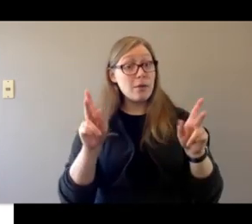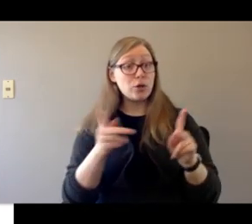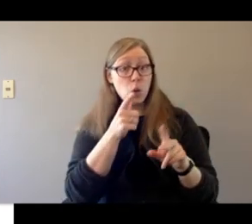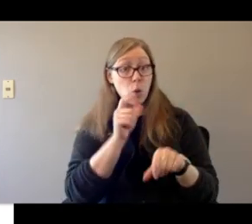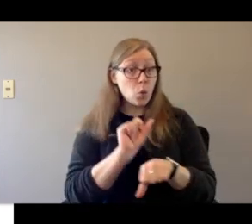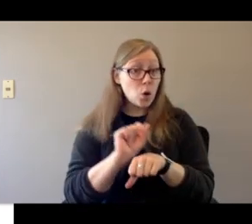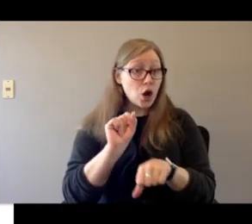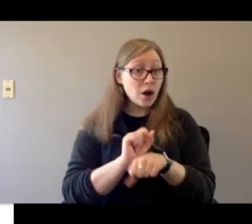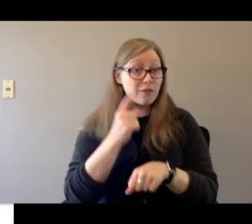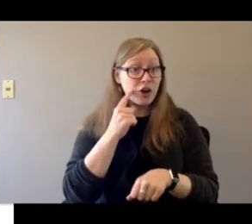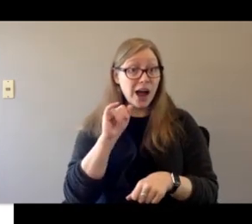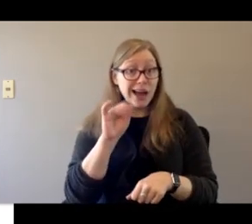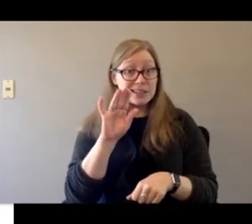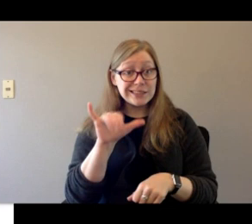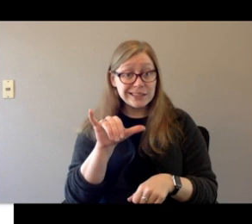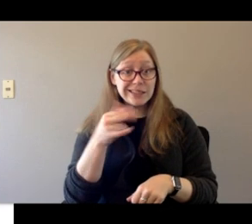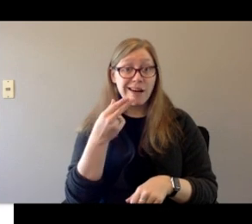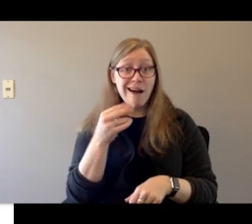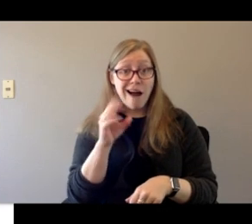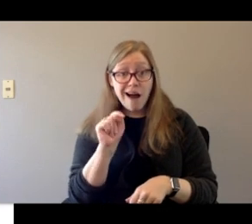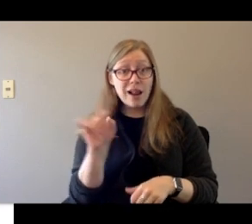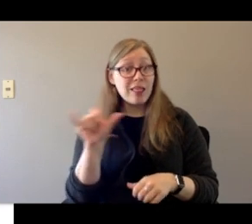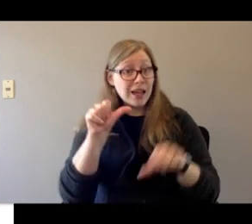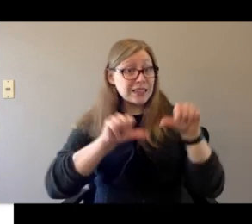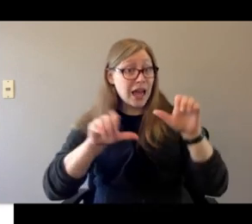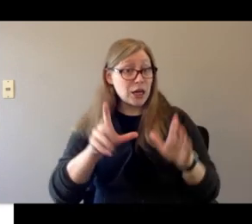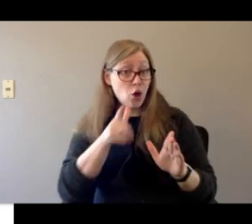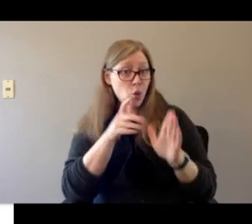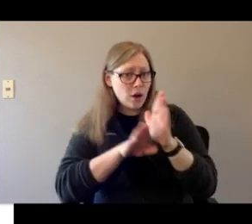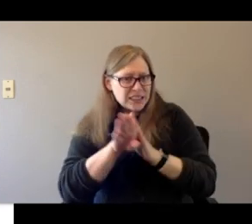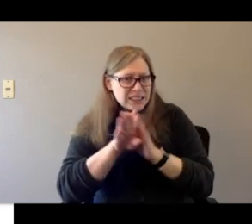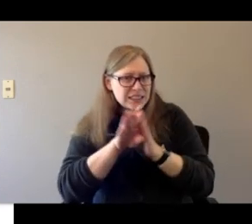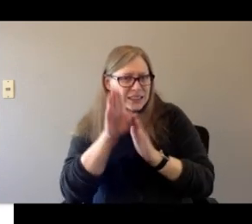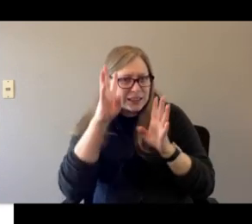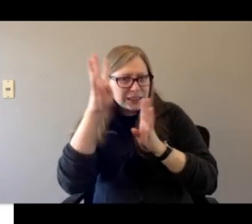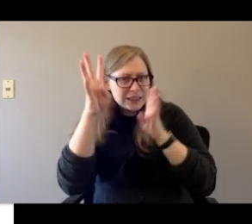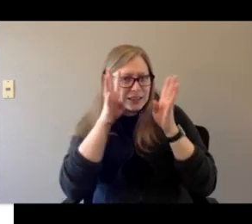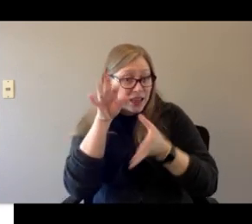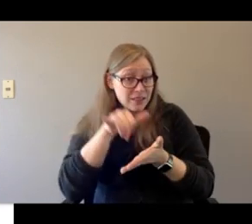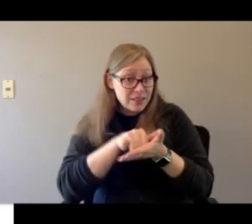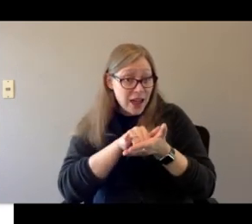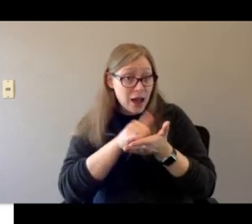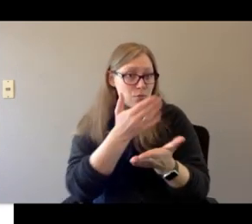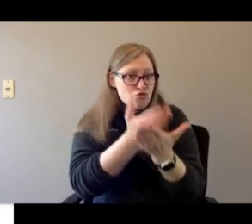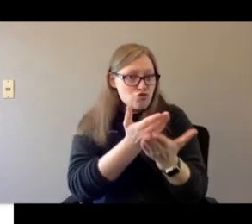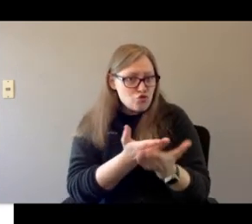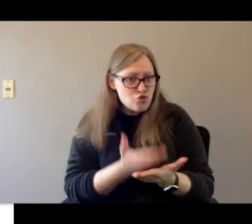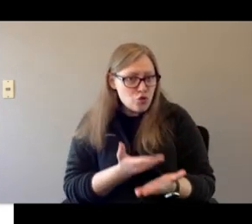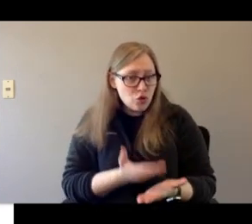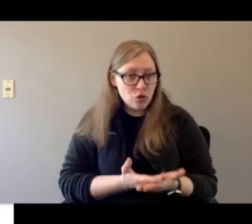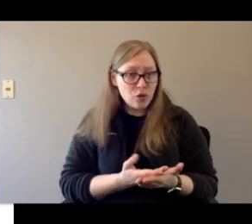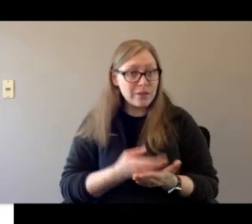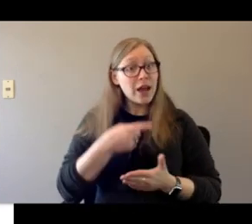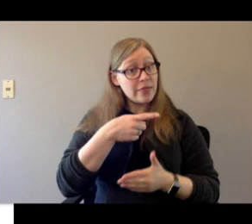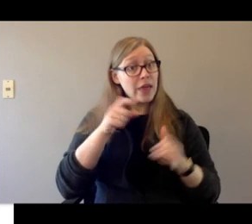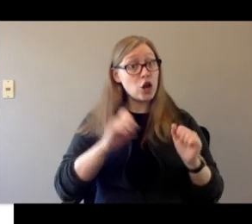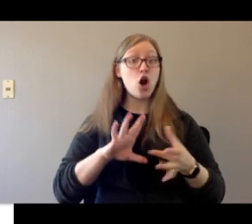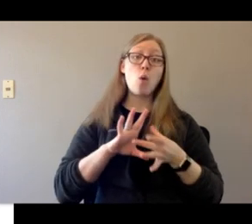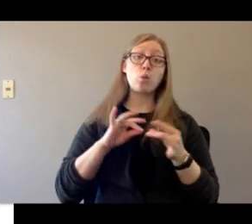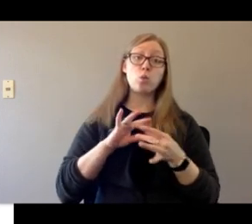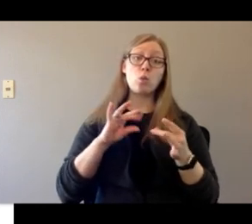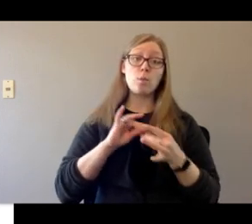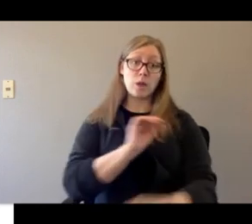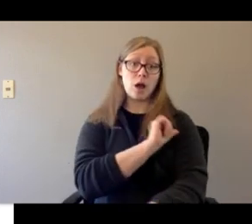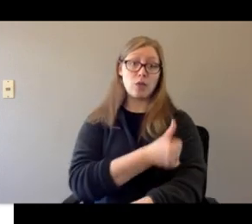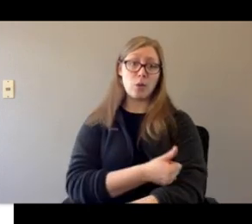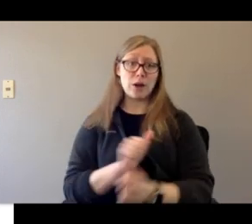Hot, such as like a scientist who's created it and proves it with scientific fact, but not just because, oh,